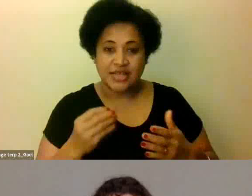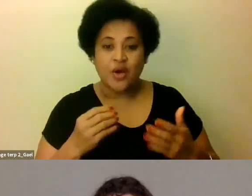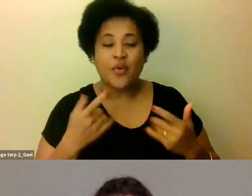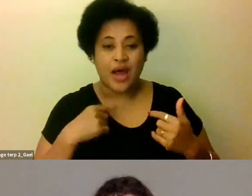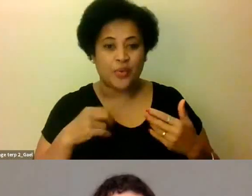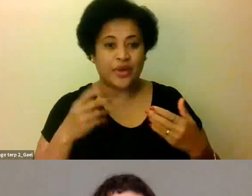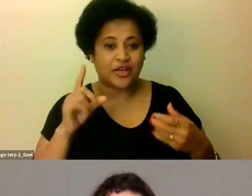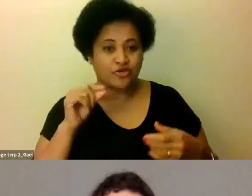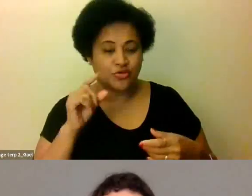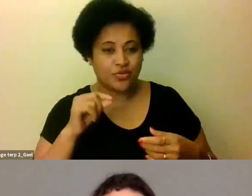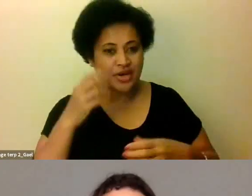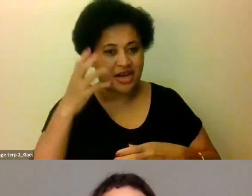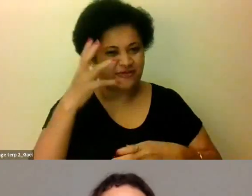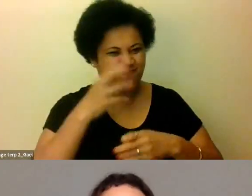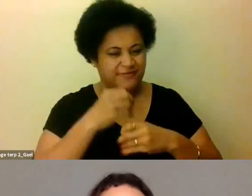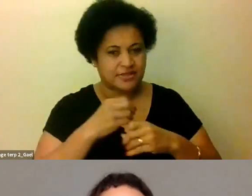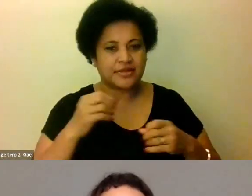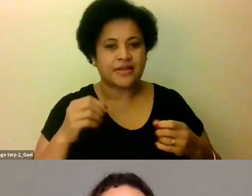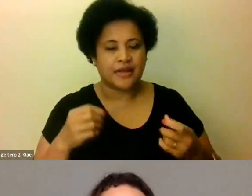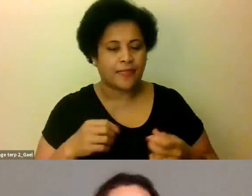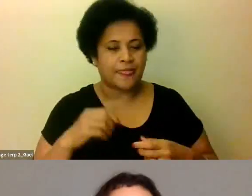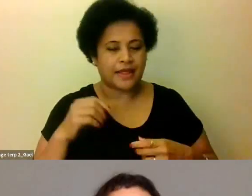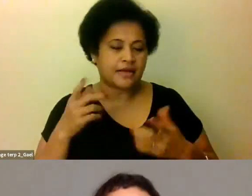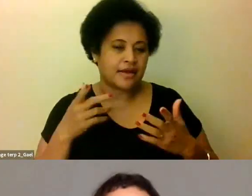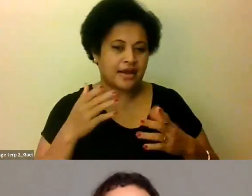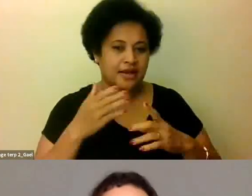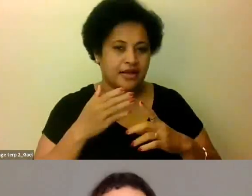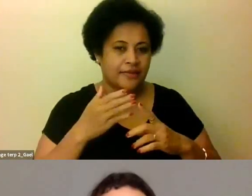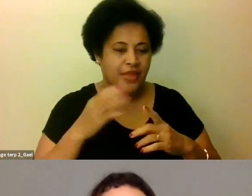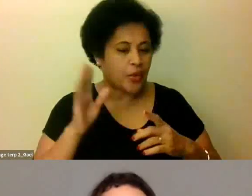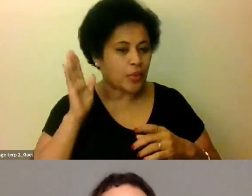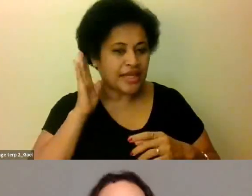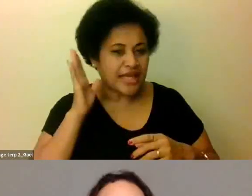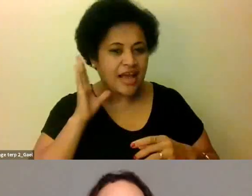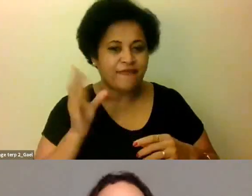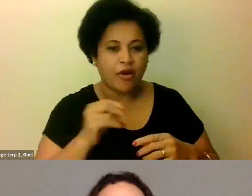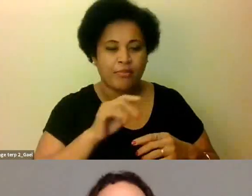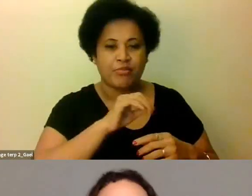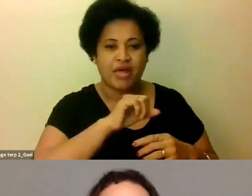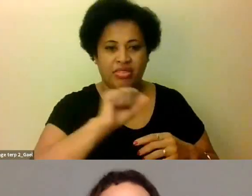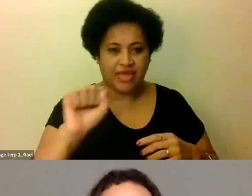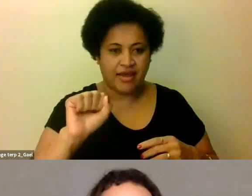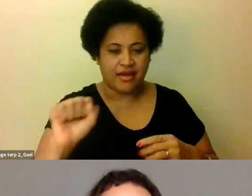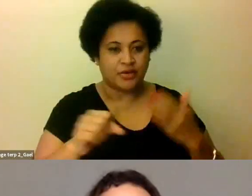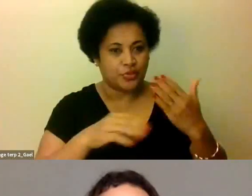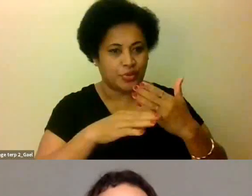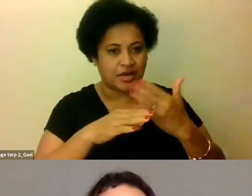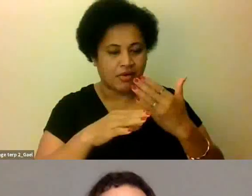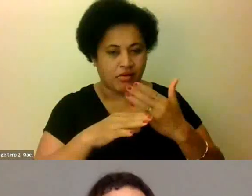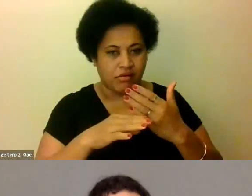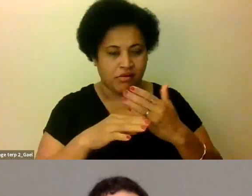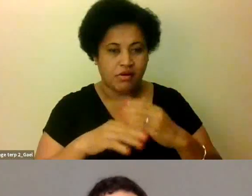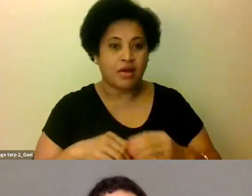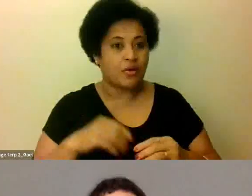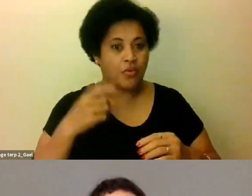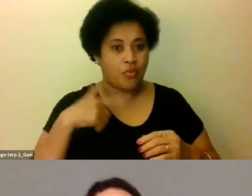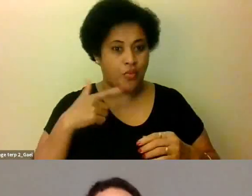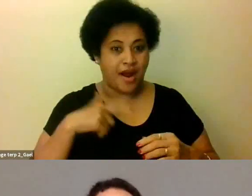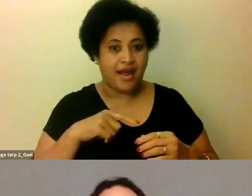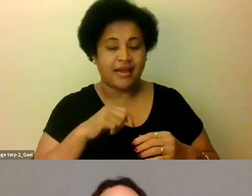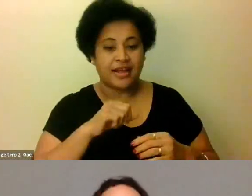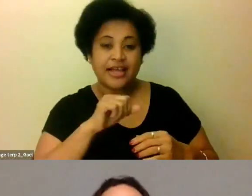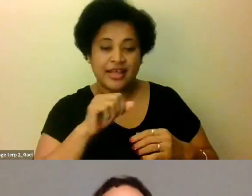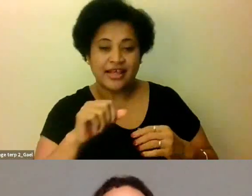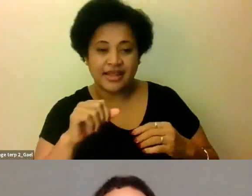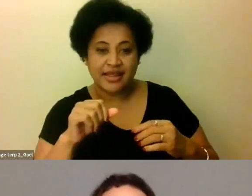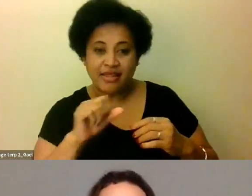and hear from our speakers a little bit more about what they do, why this work is important to them,